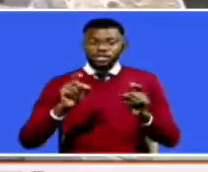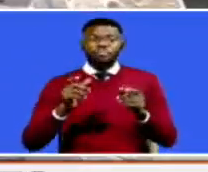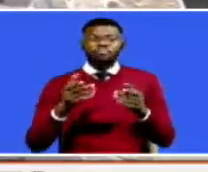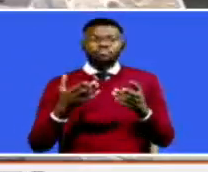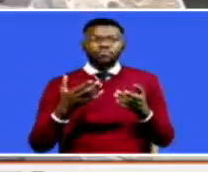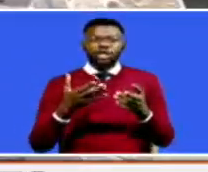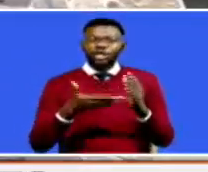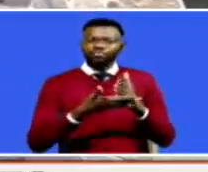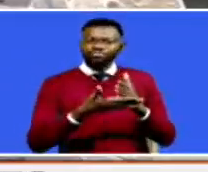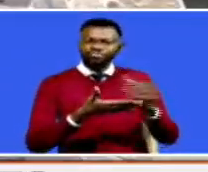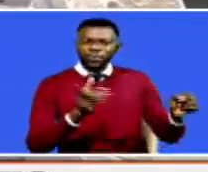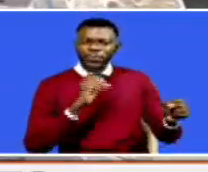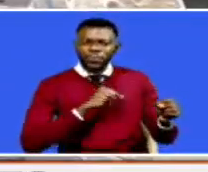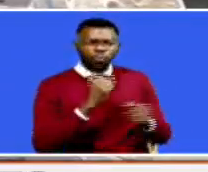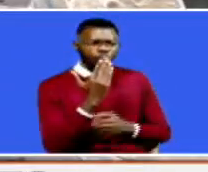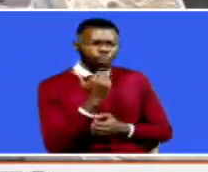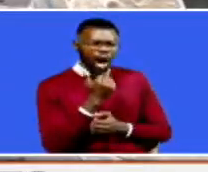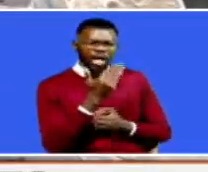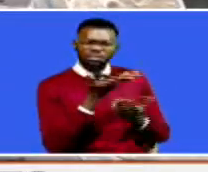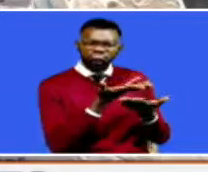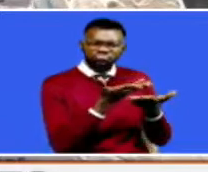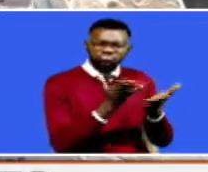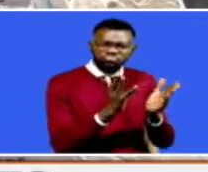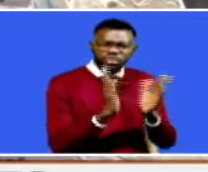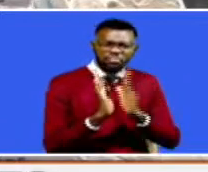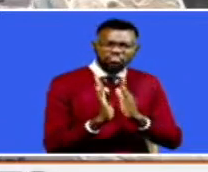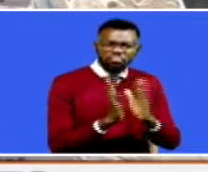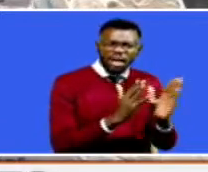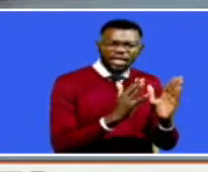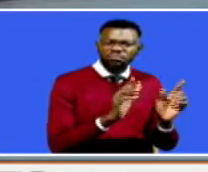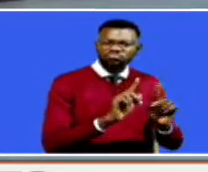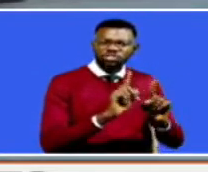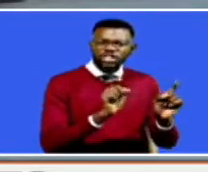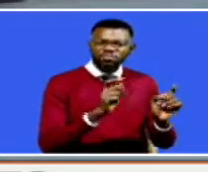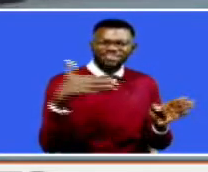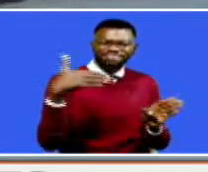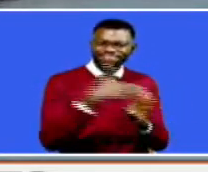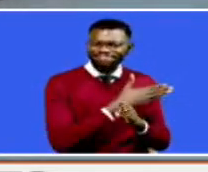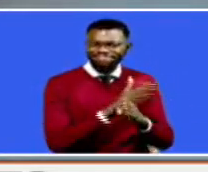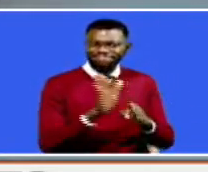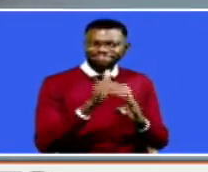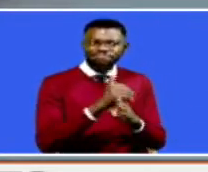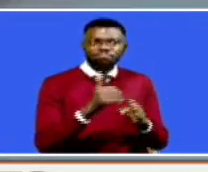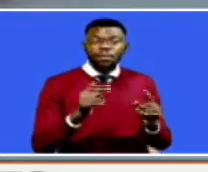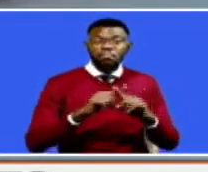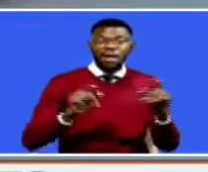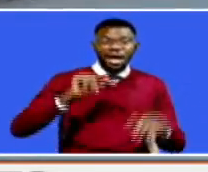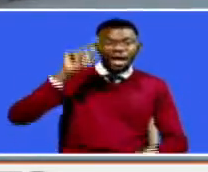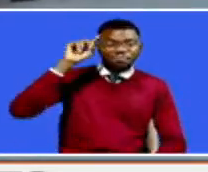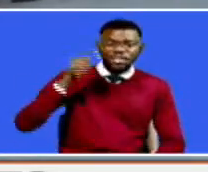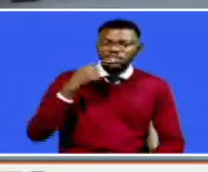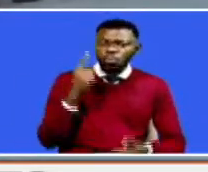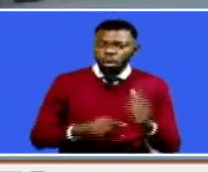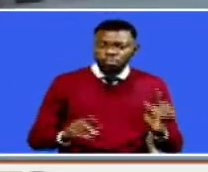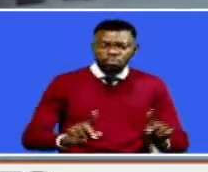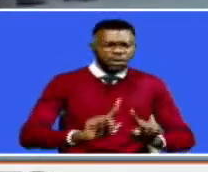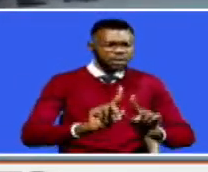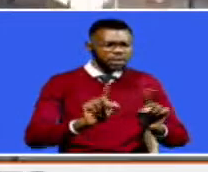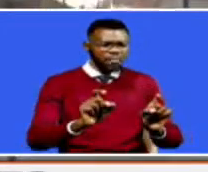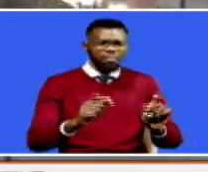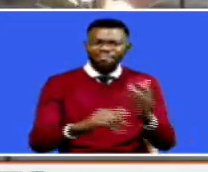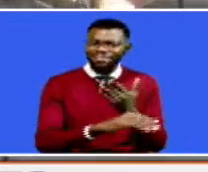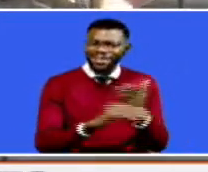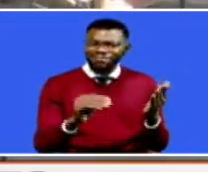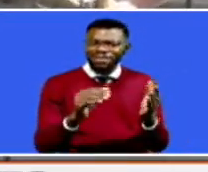and suspended for allegedly involving in exam malpractices, the government has allayed fears of compromise and early